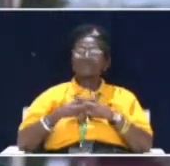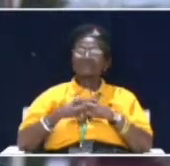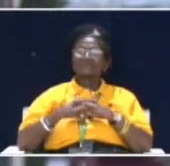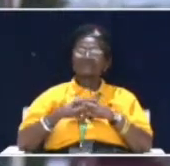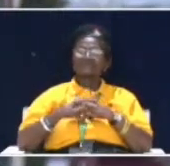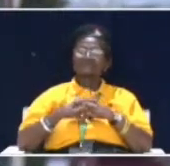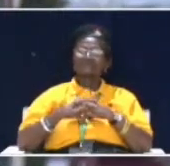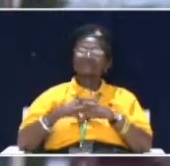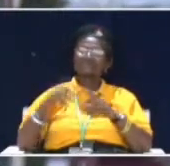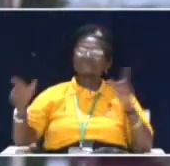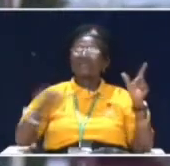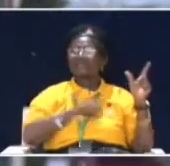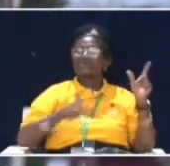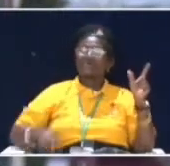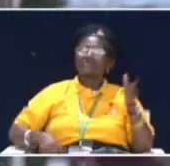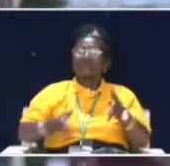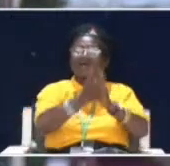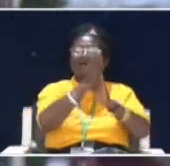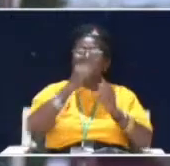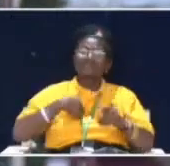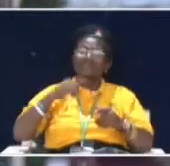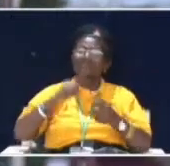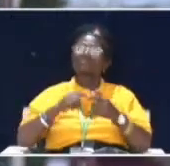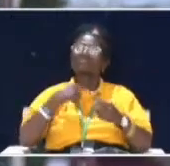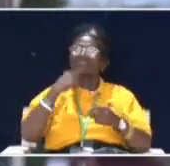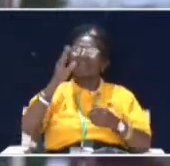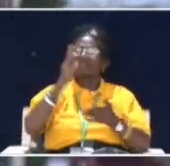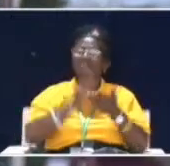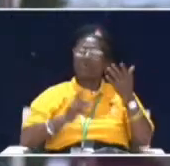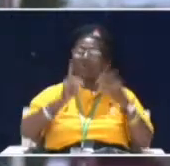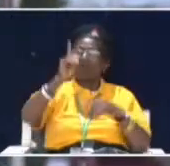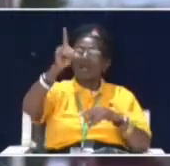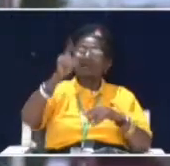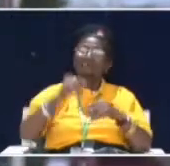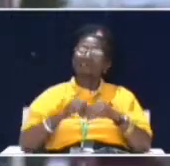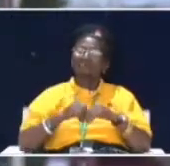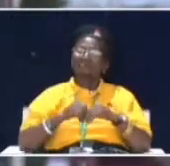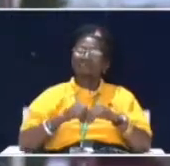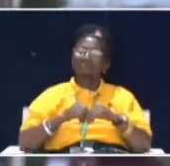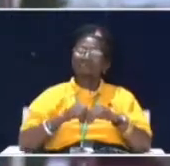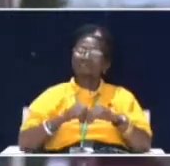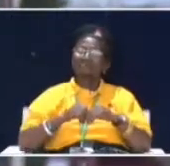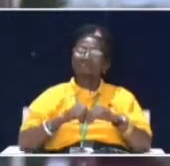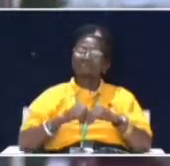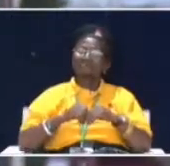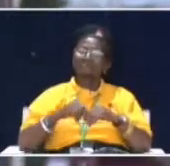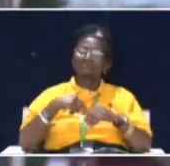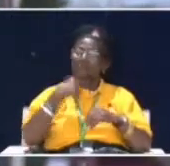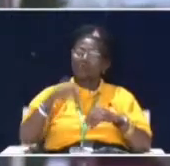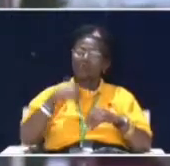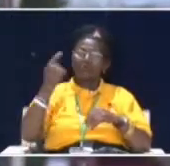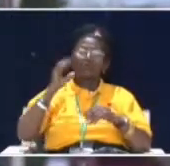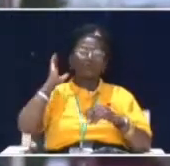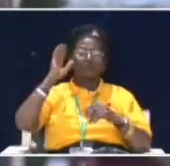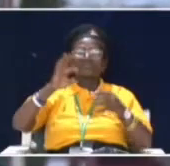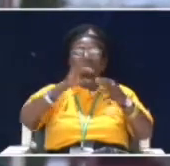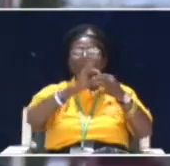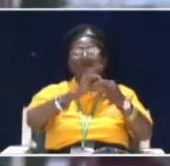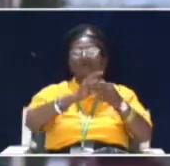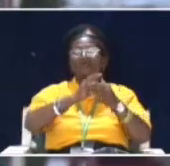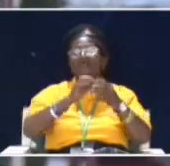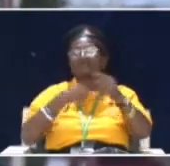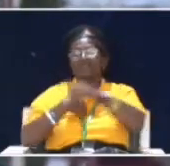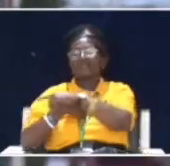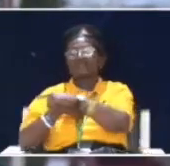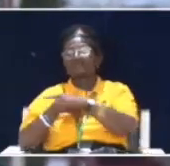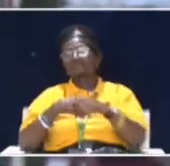The Lord asked me to tell someone. Oluwa ni kin so fun enikan. Oh, join me. Eni to ma darapo mo